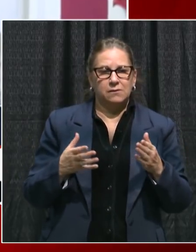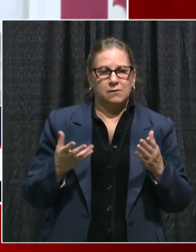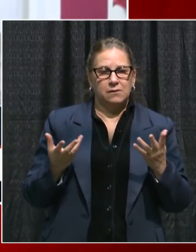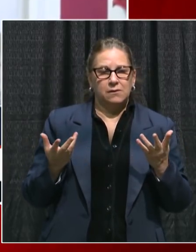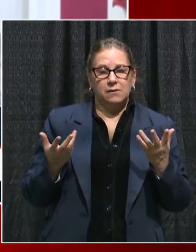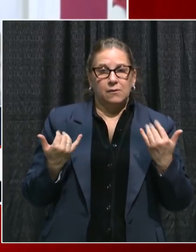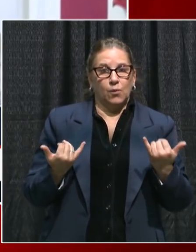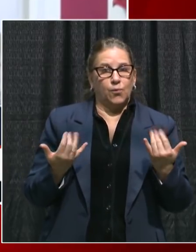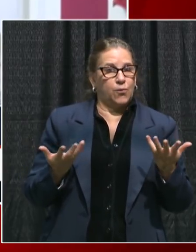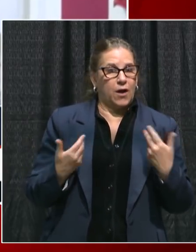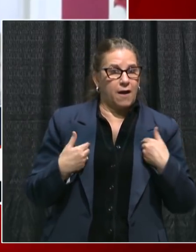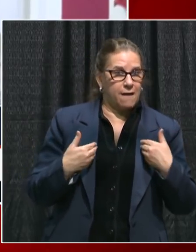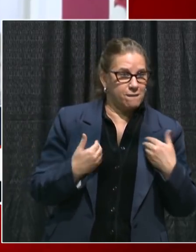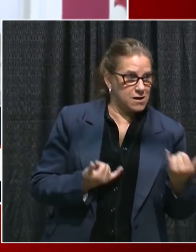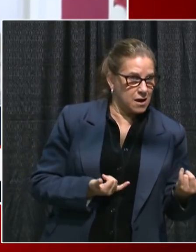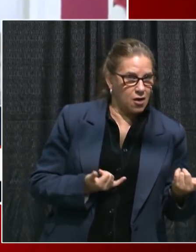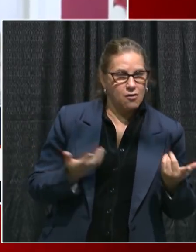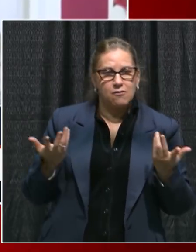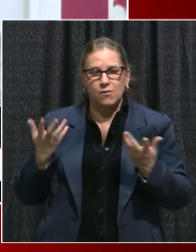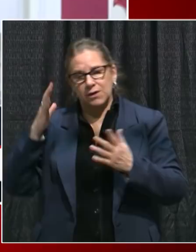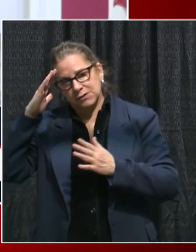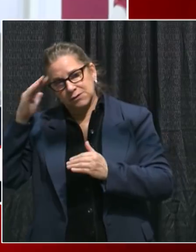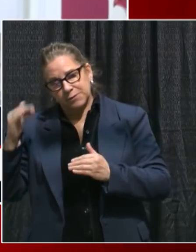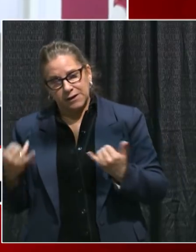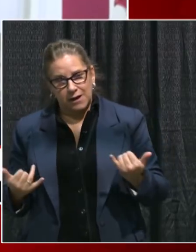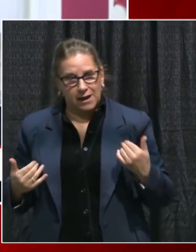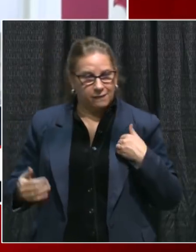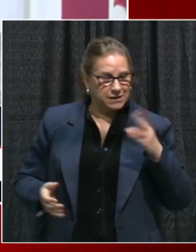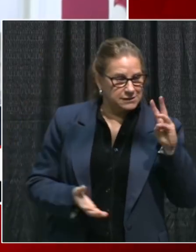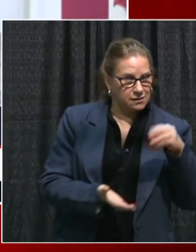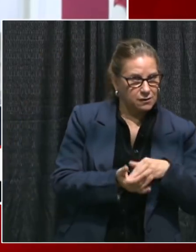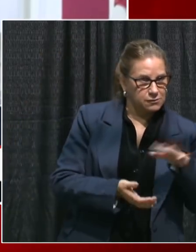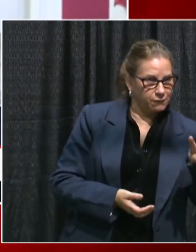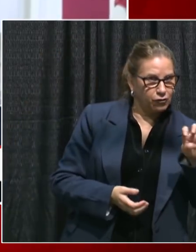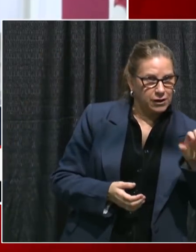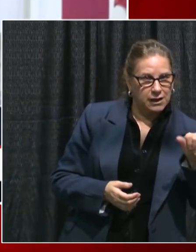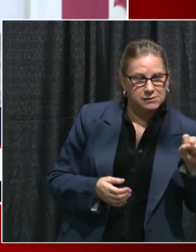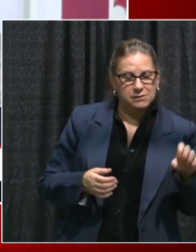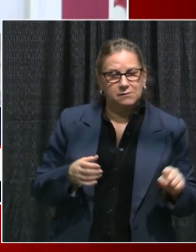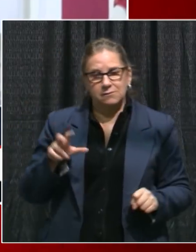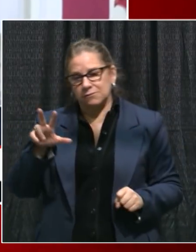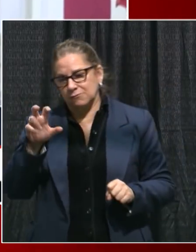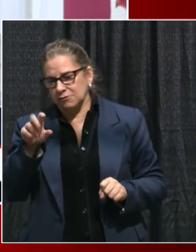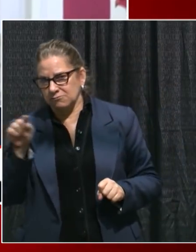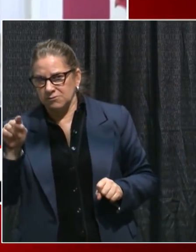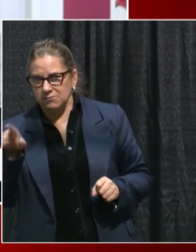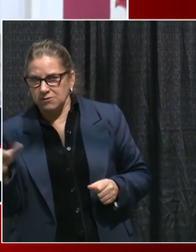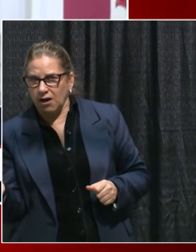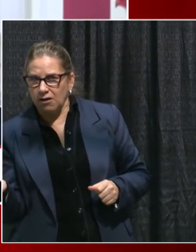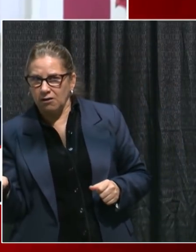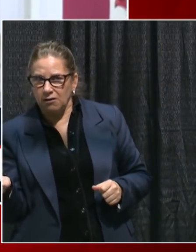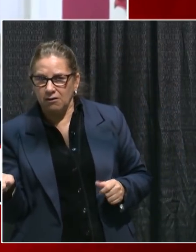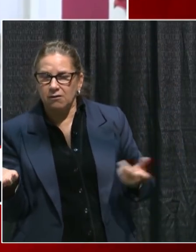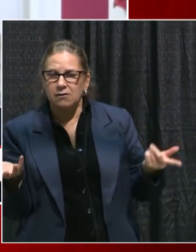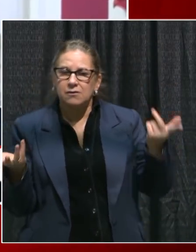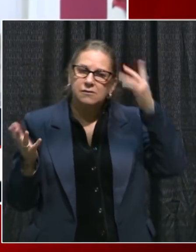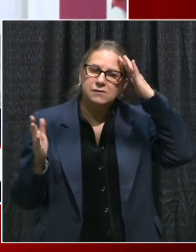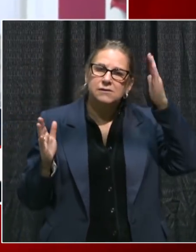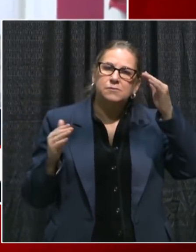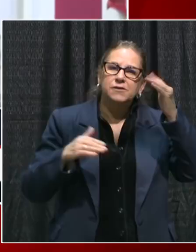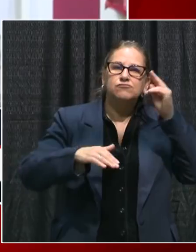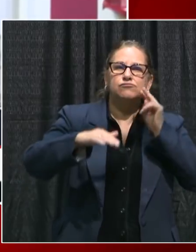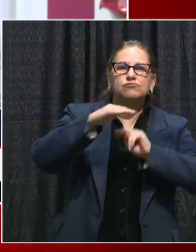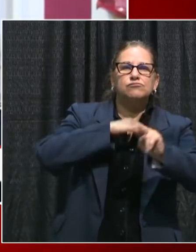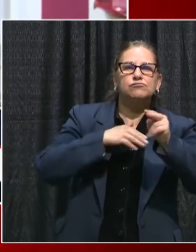6,400 cases and 300 and some deaths. What were you expecting at this time? Maybe Dr. Nesbitt. I'll just refer you to